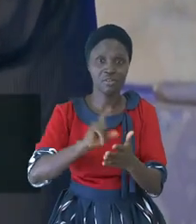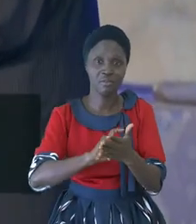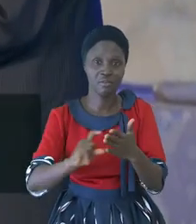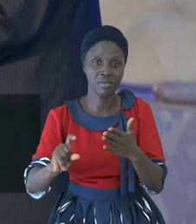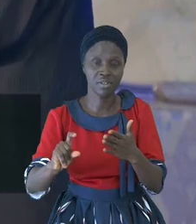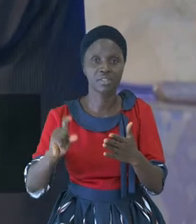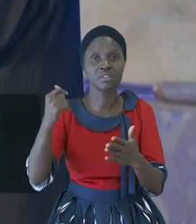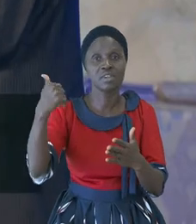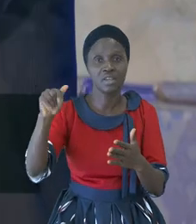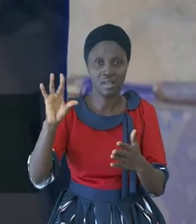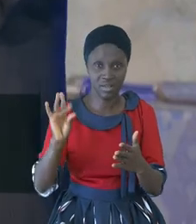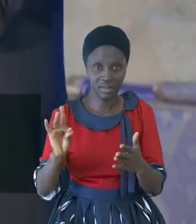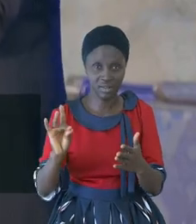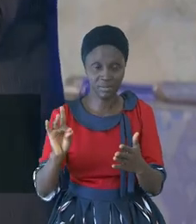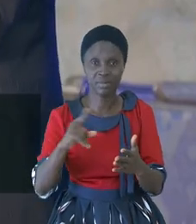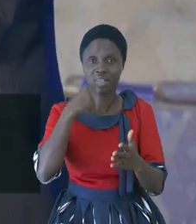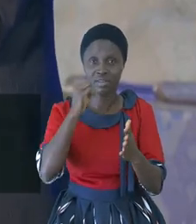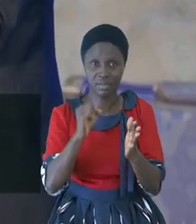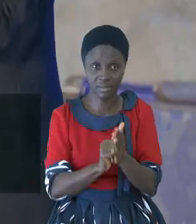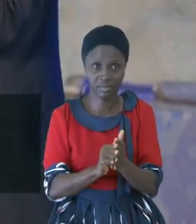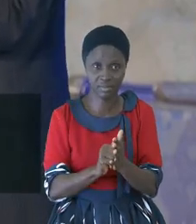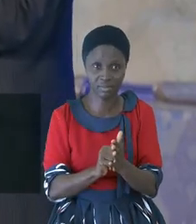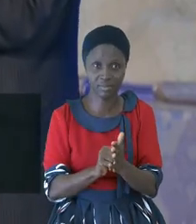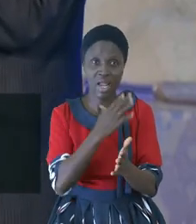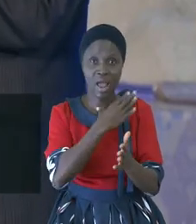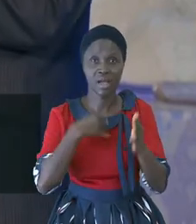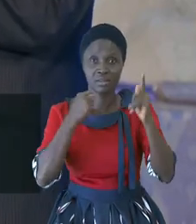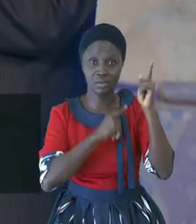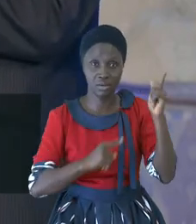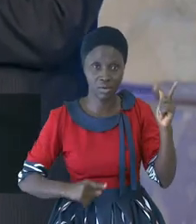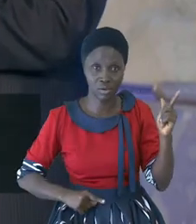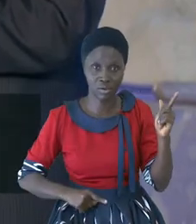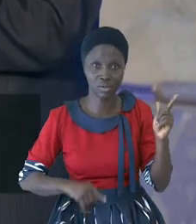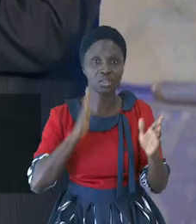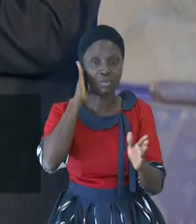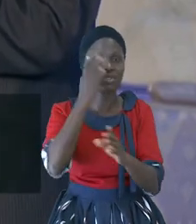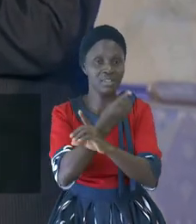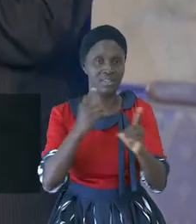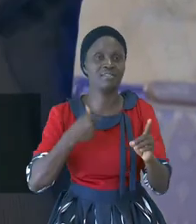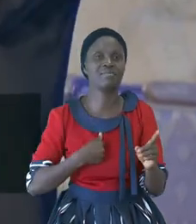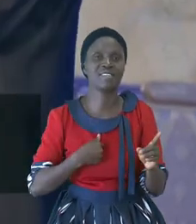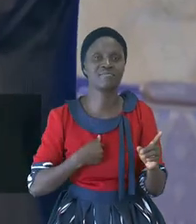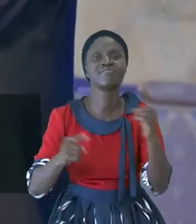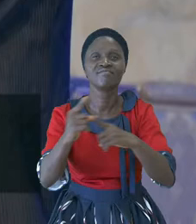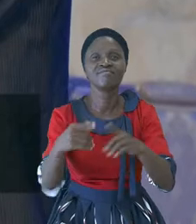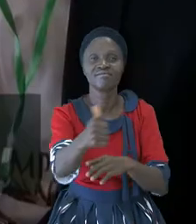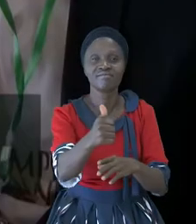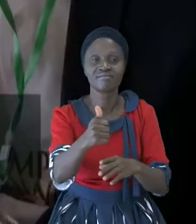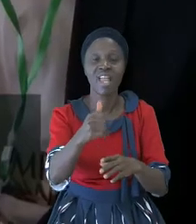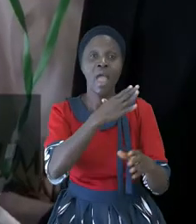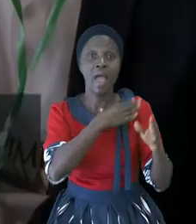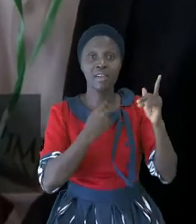verse 18, it says, and the Lord shall deliver me. Say it for yourself.